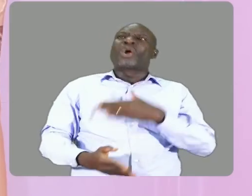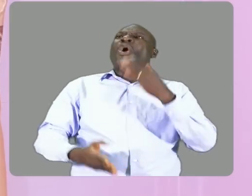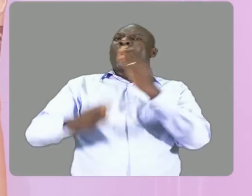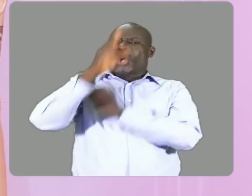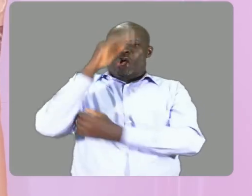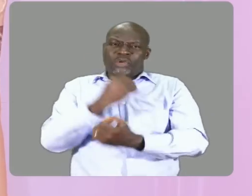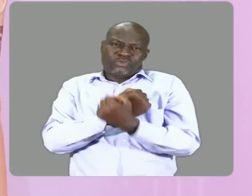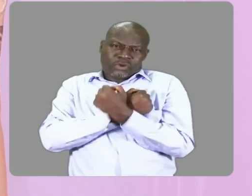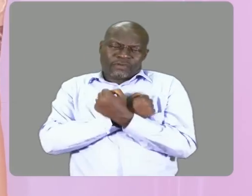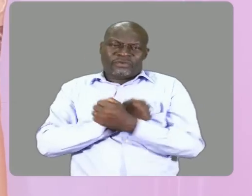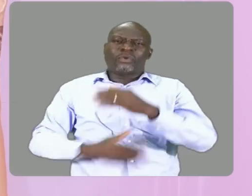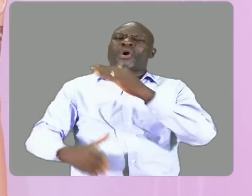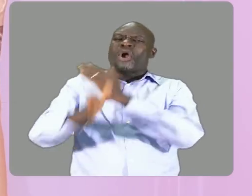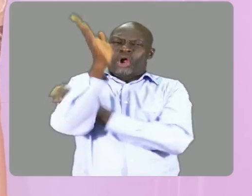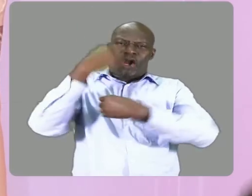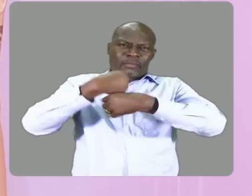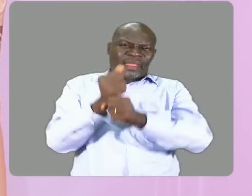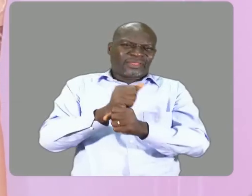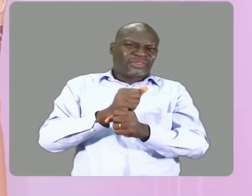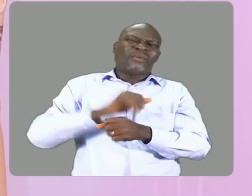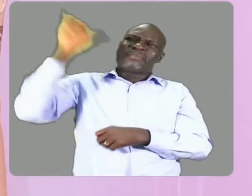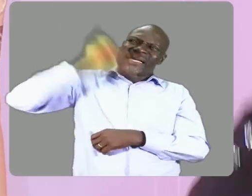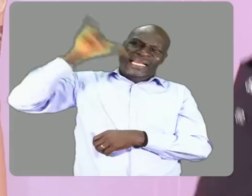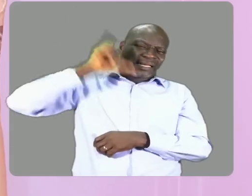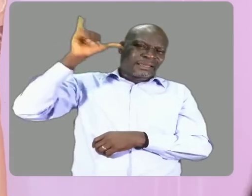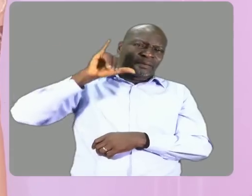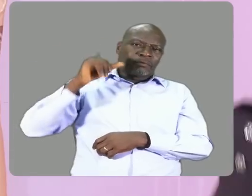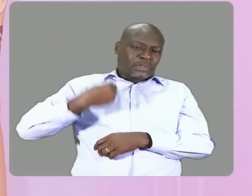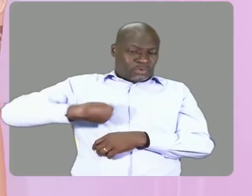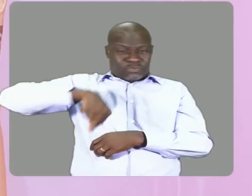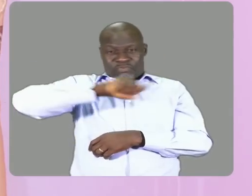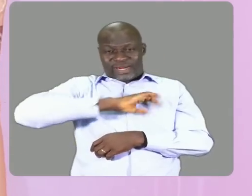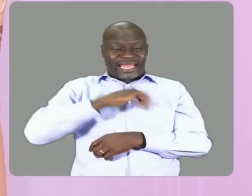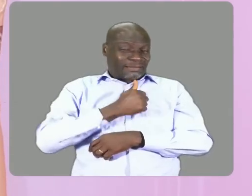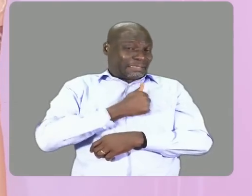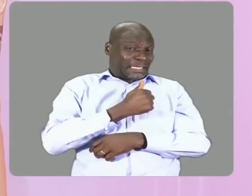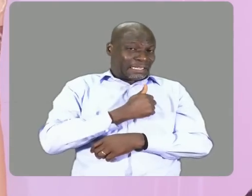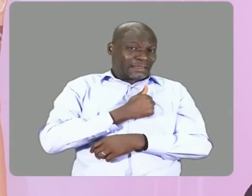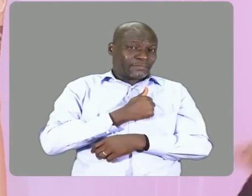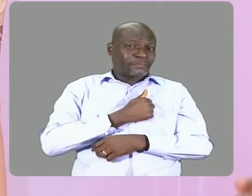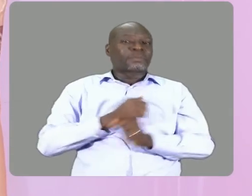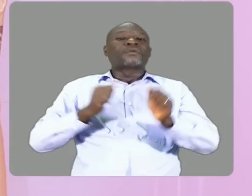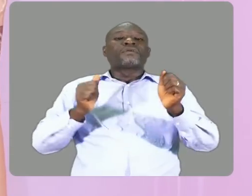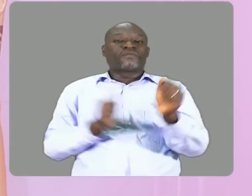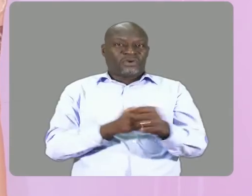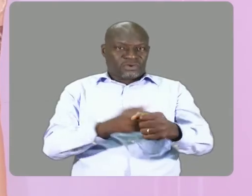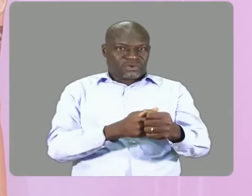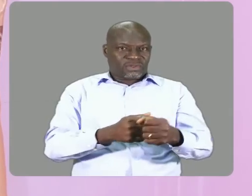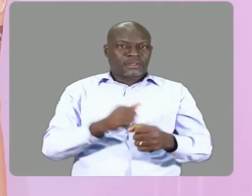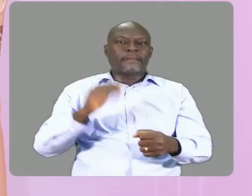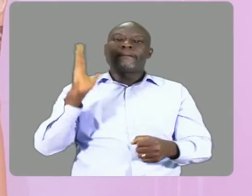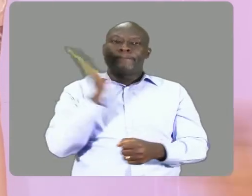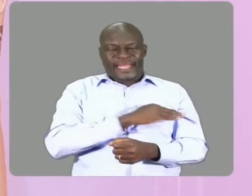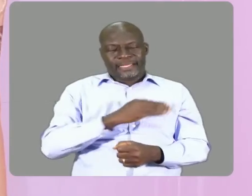bo upright. Na yeniara ene ye pe ye ho asem, ene ye de ye ho